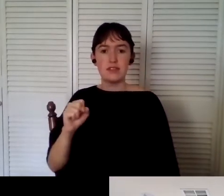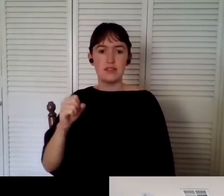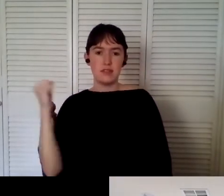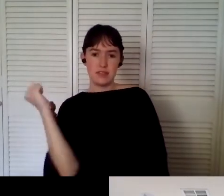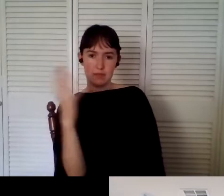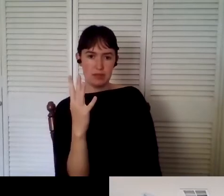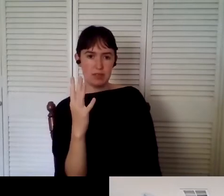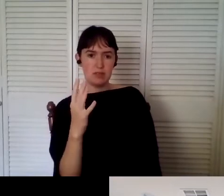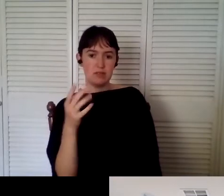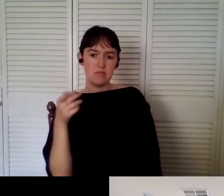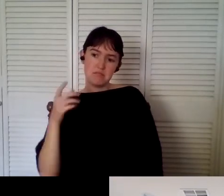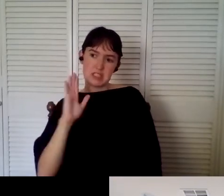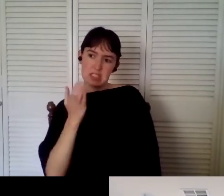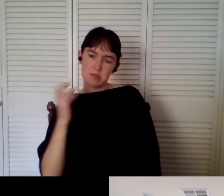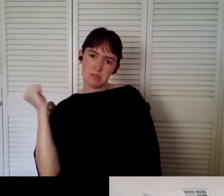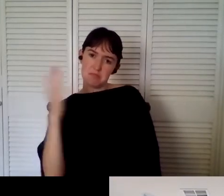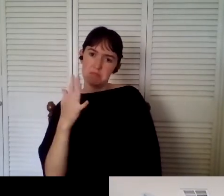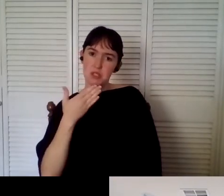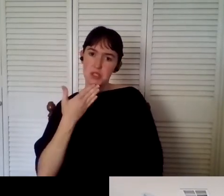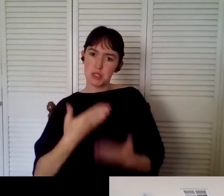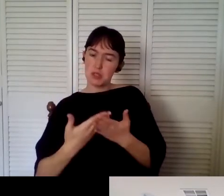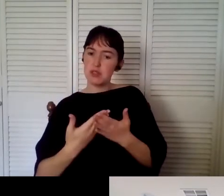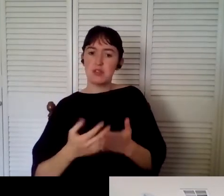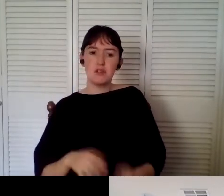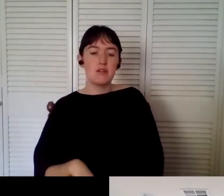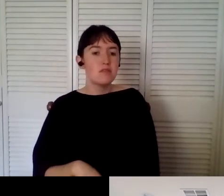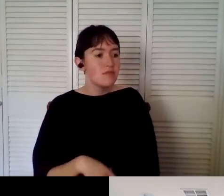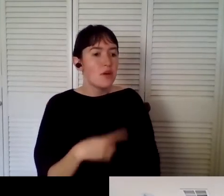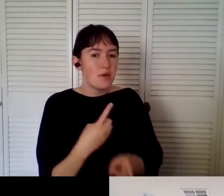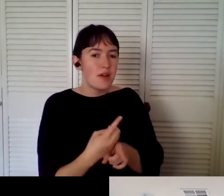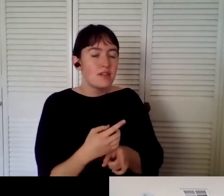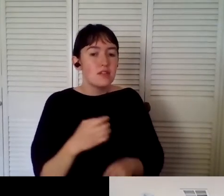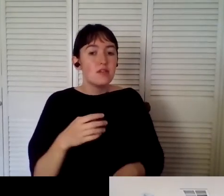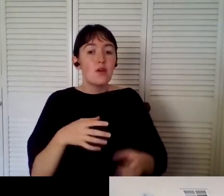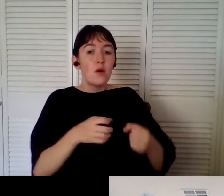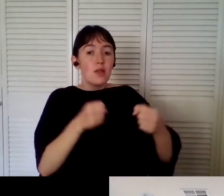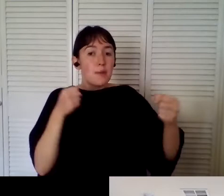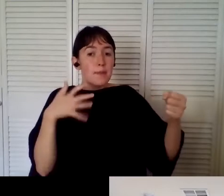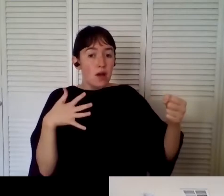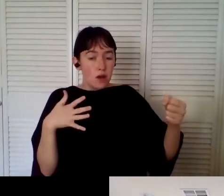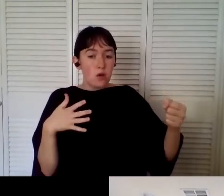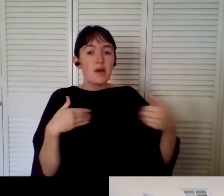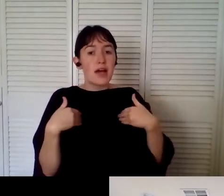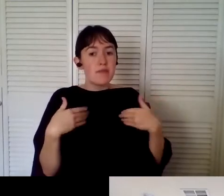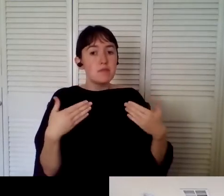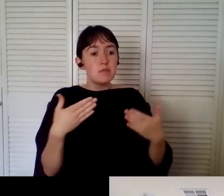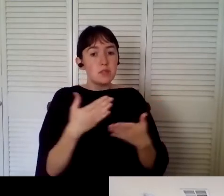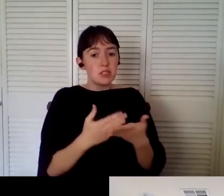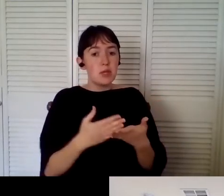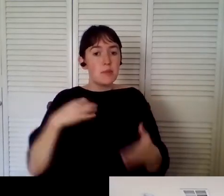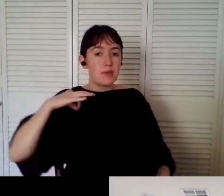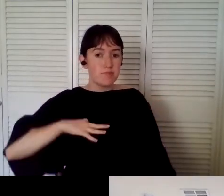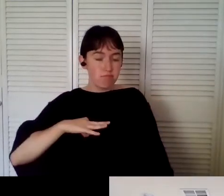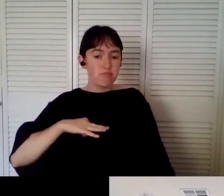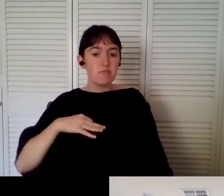seems to be pretty good? Right. So bows have some advantages, but they're not net